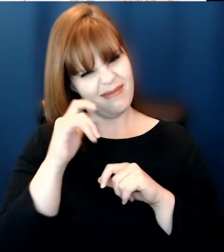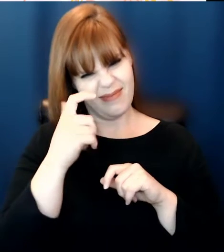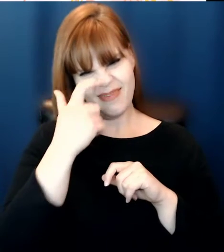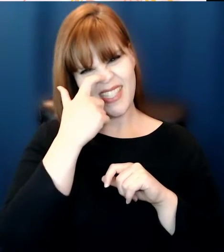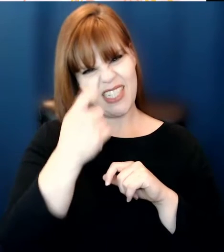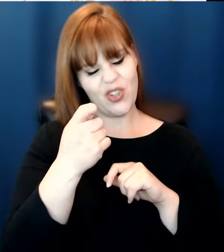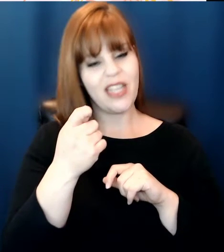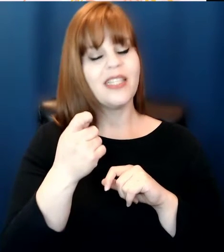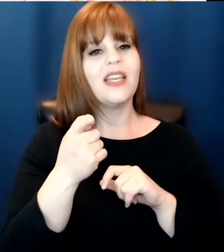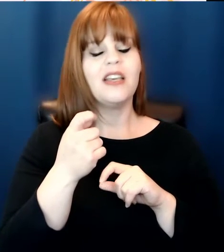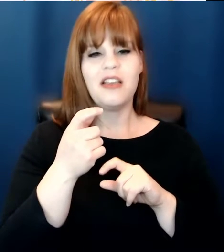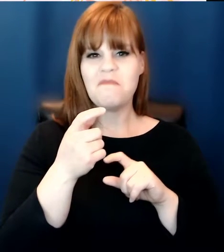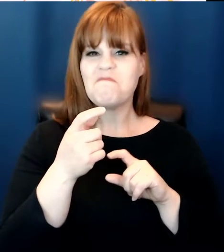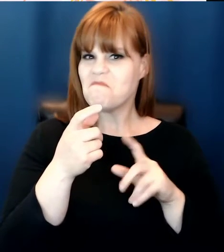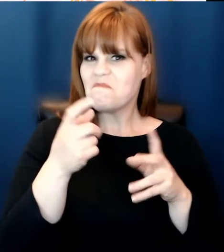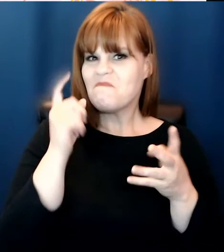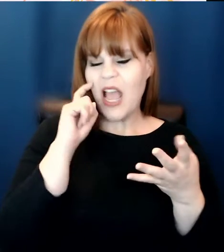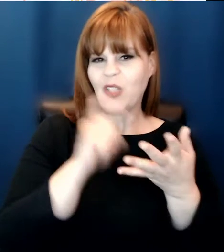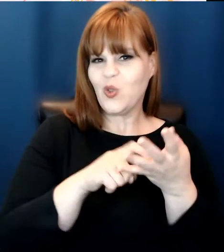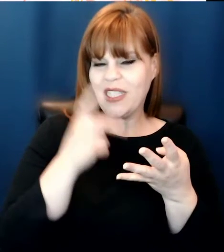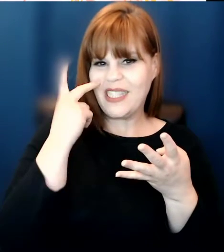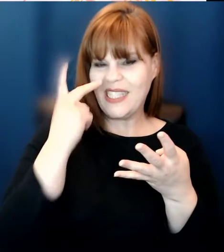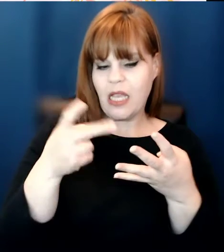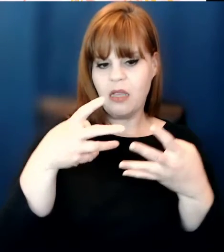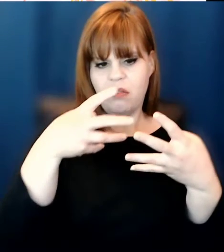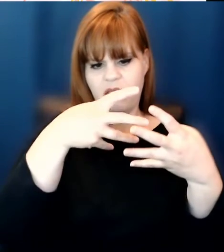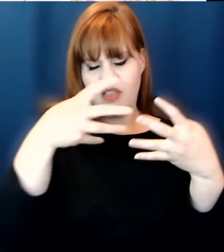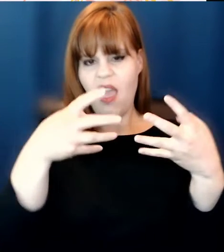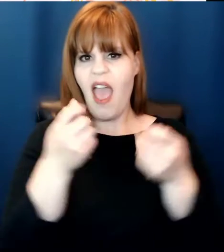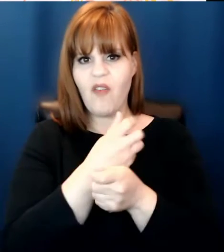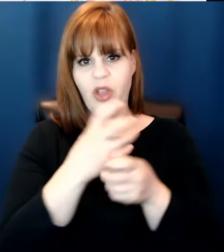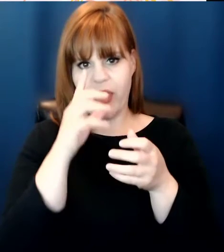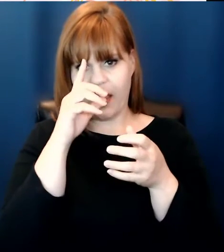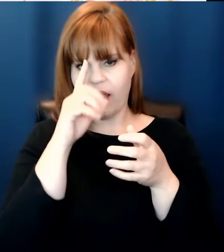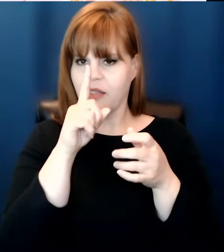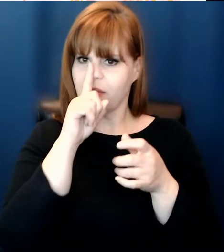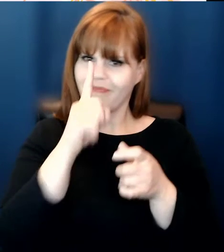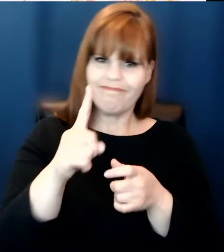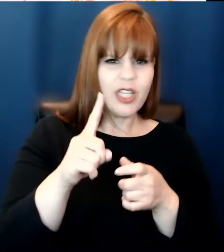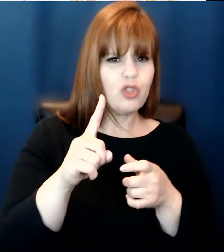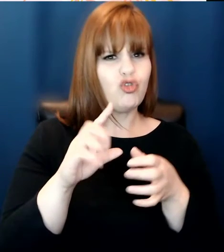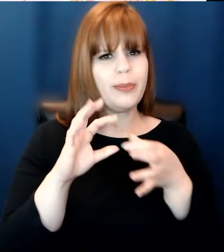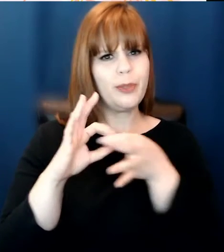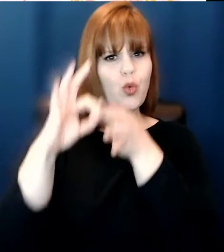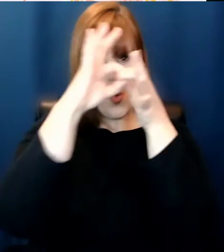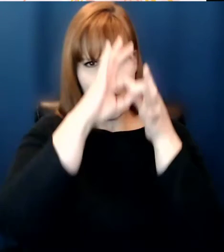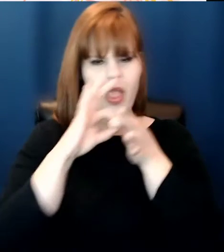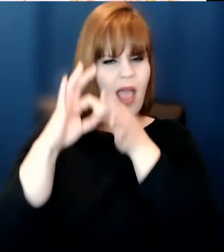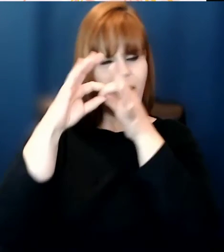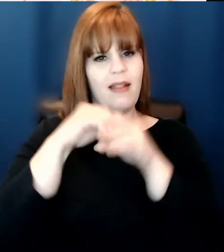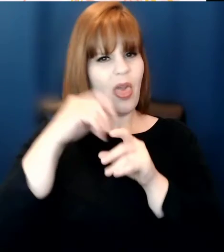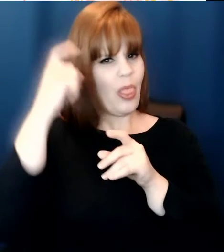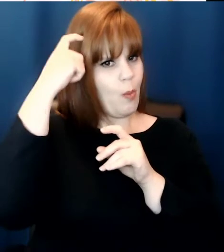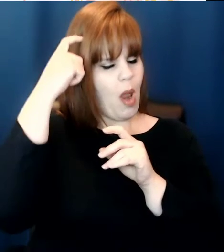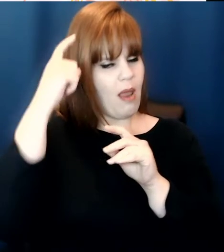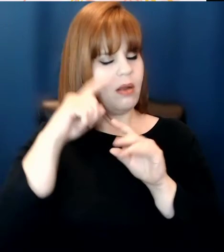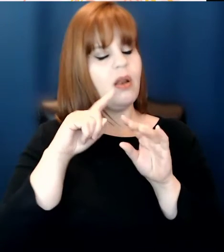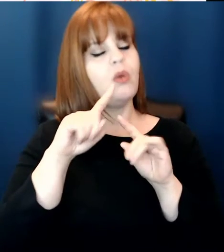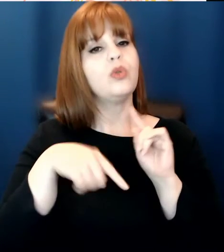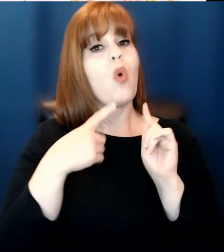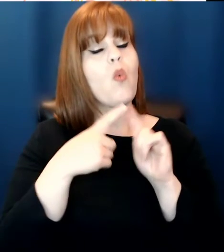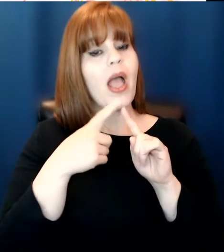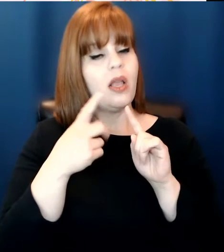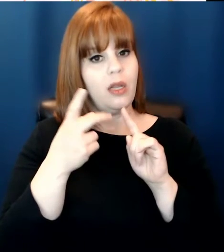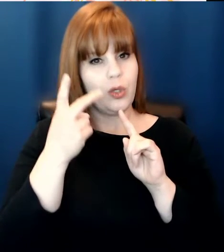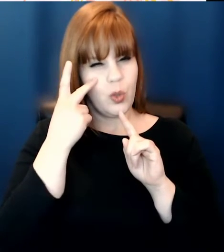Oh wow, that's interesting. So as you can see, like everything is super correlated in the brain, and whenever I snapped, you